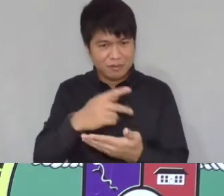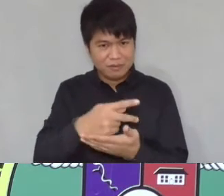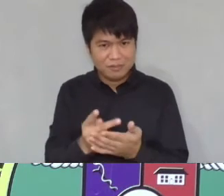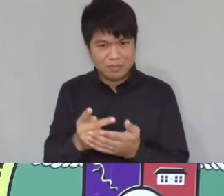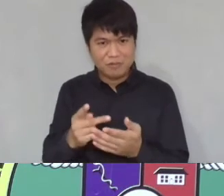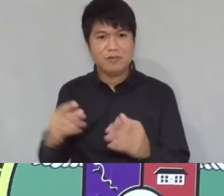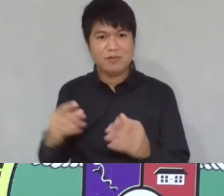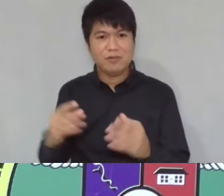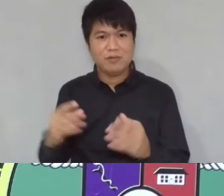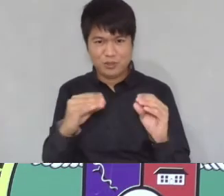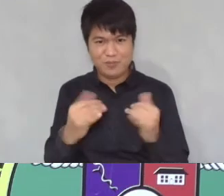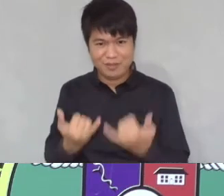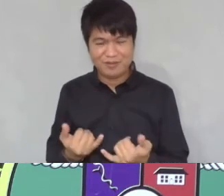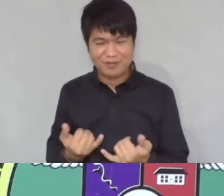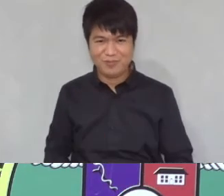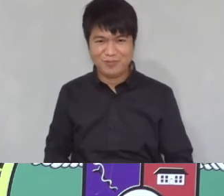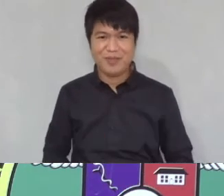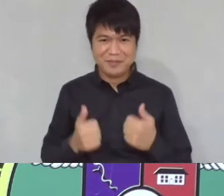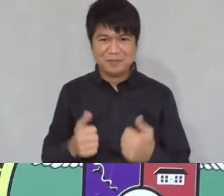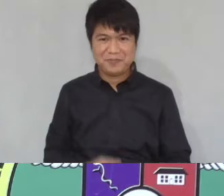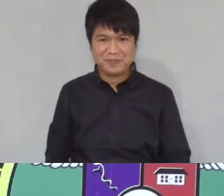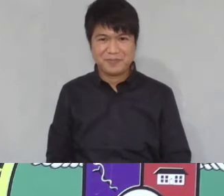this conversation. Sige.